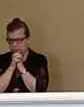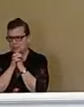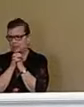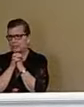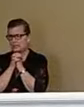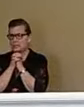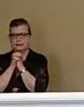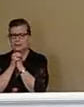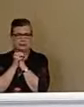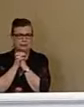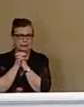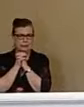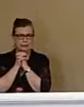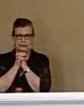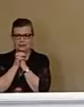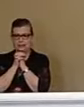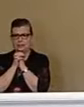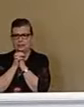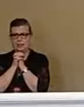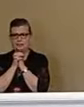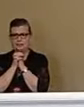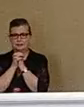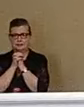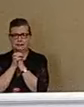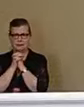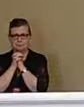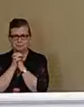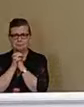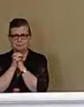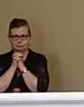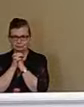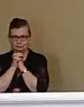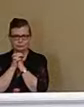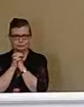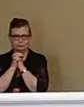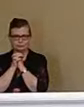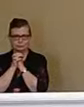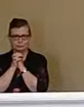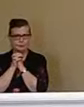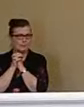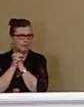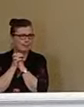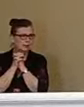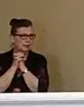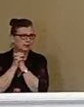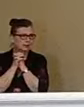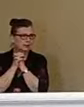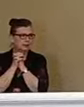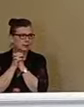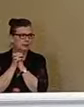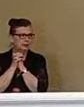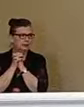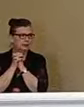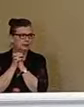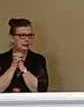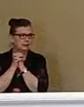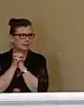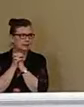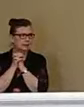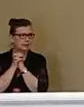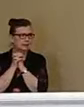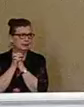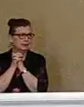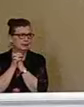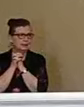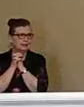storm. Hallelujah, Jesus. I can feel his presence here right now. Come on, just reach out to him. If